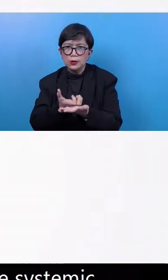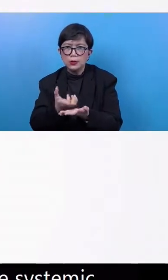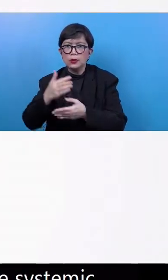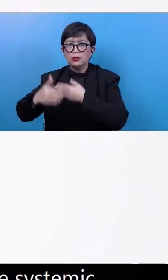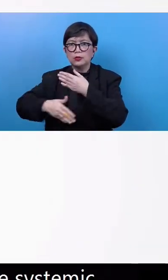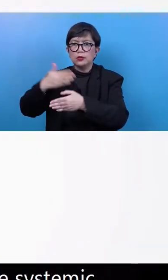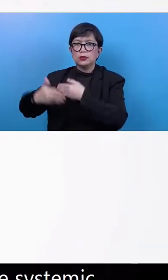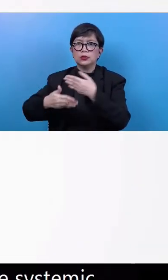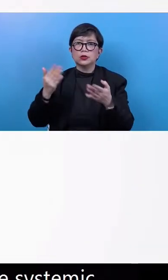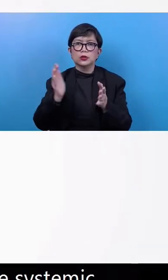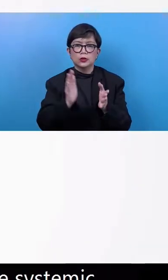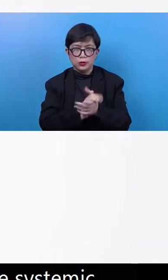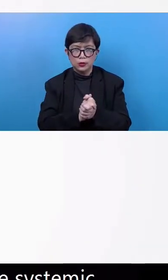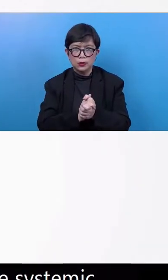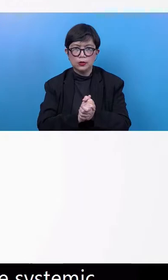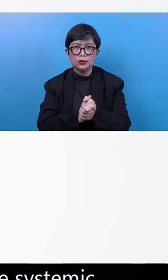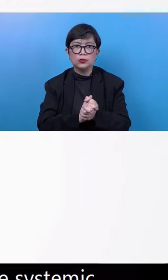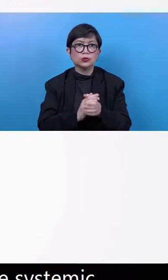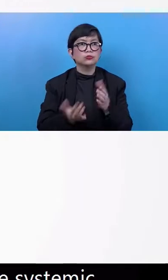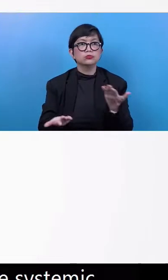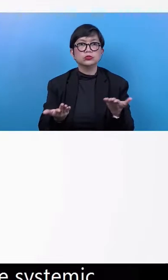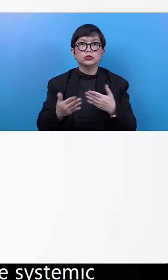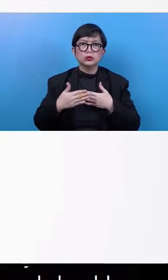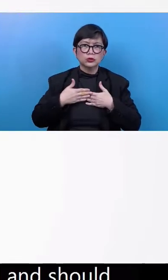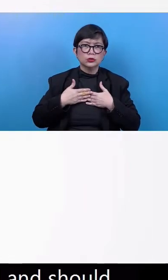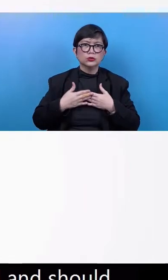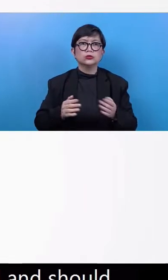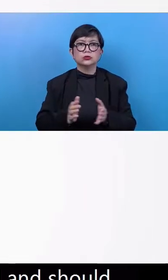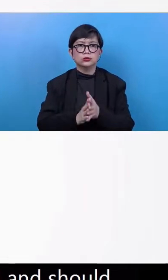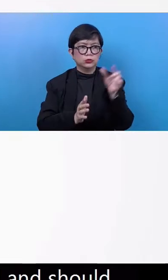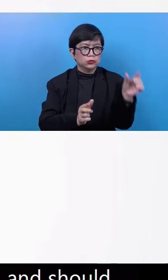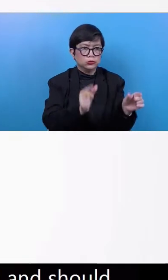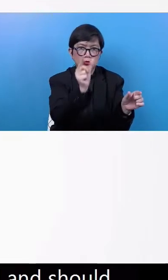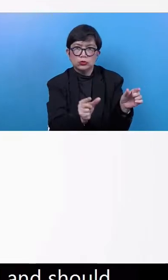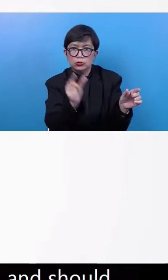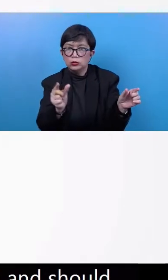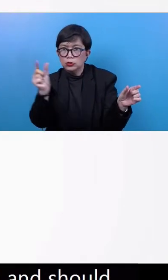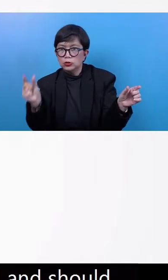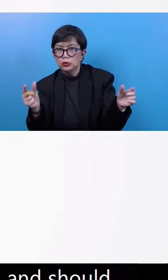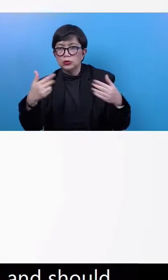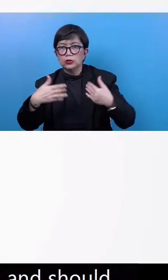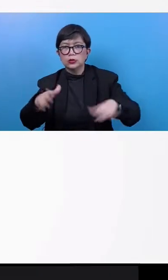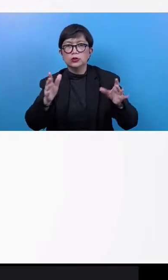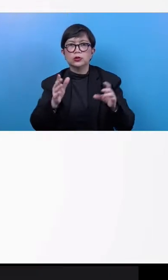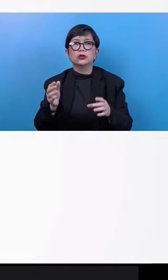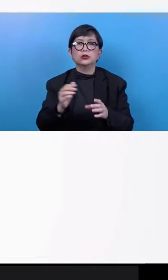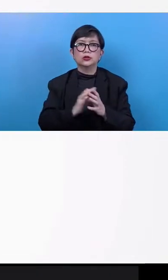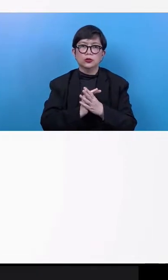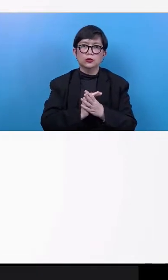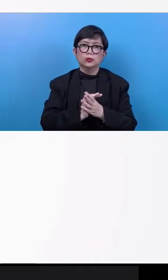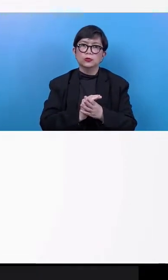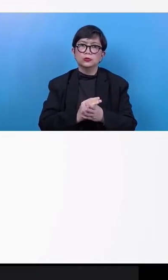la articulación de esfuerzos y la complementariedad de recursos entre todos. Gracias.